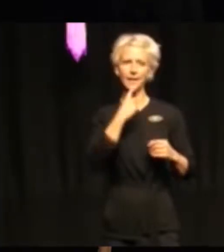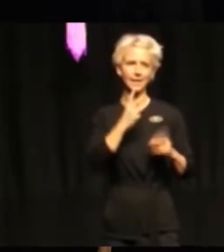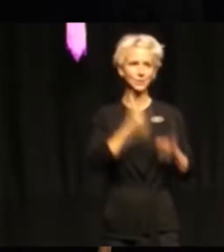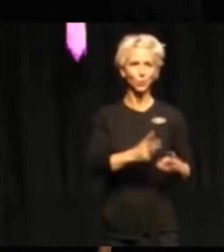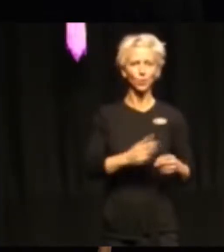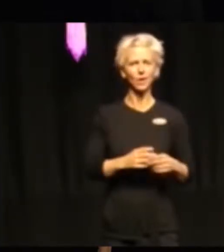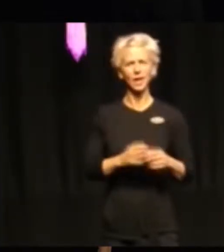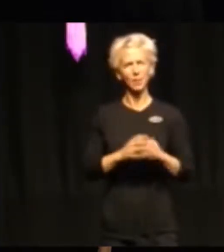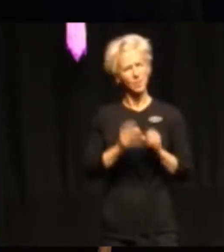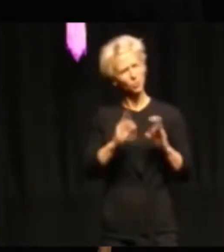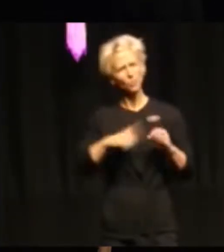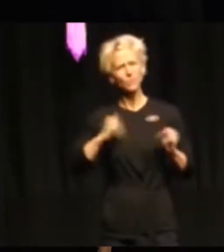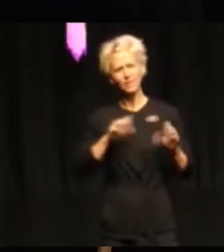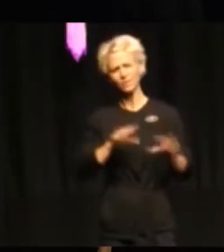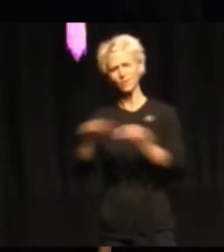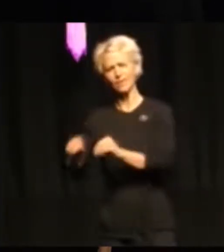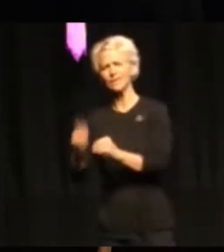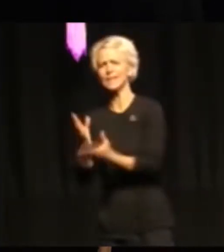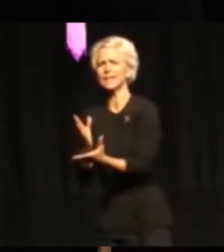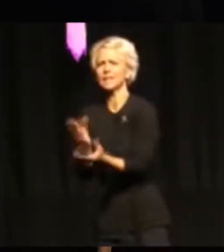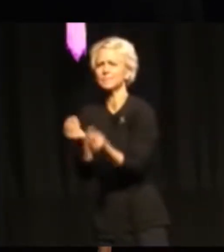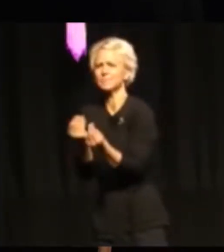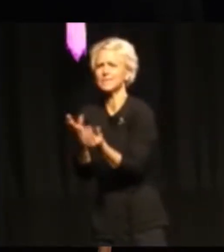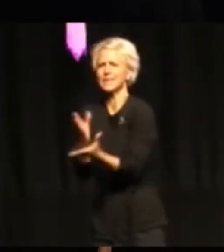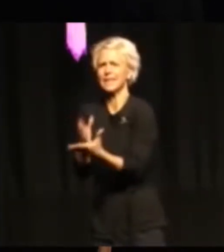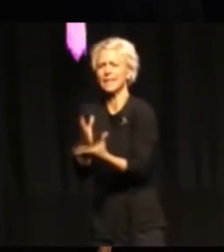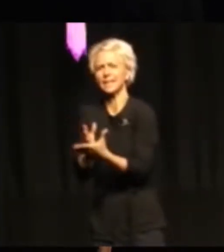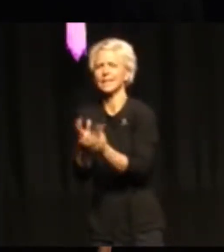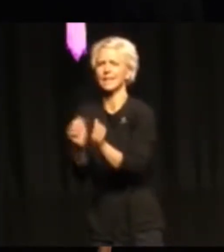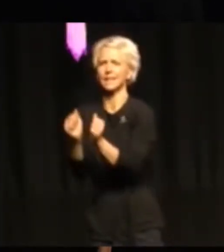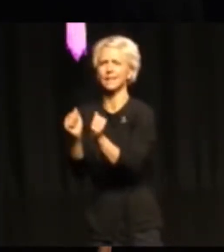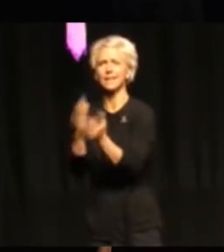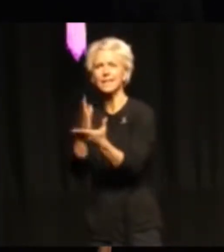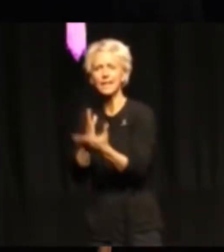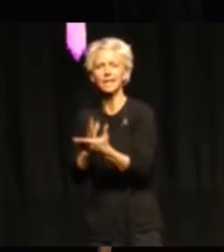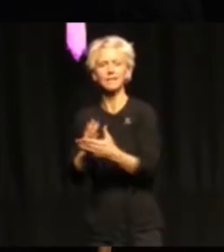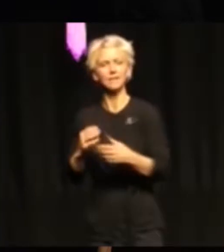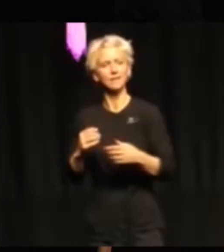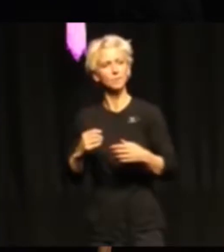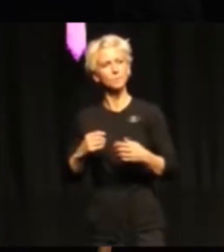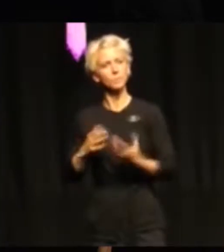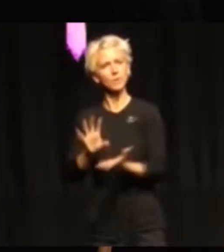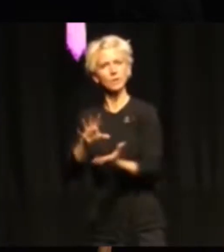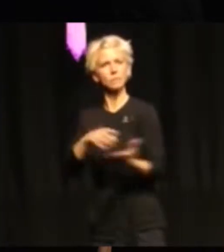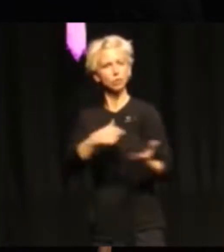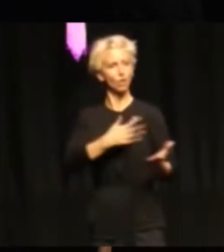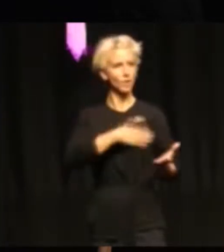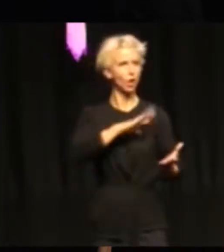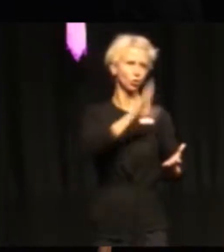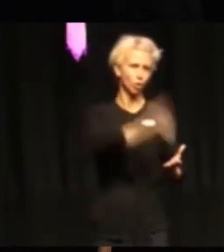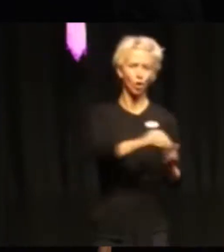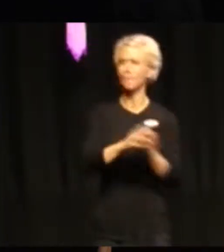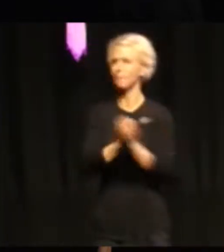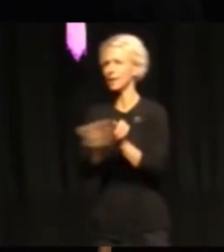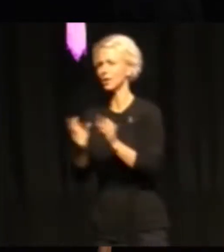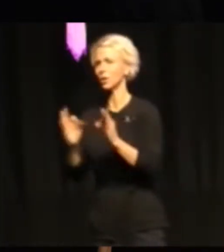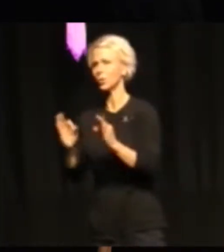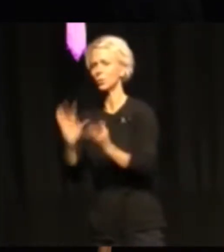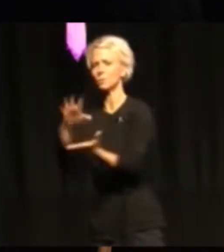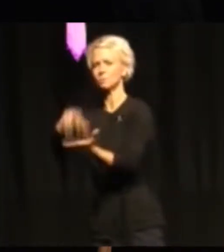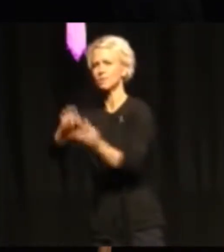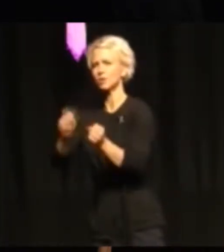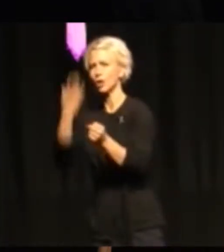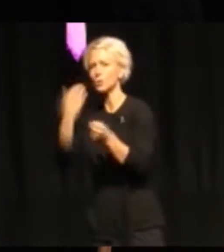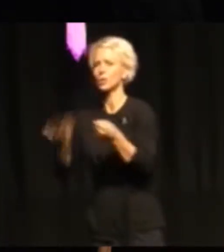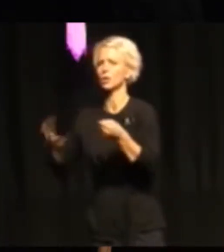that to something that's real, something that tells us I'm supposed to experience this, governments are supposed to accomplish